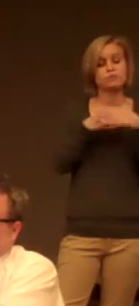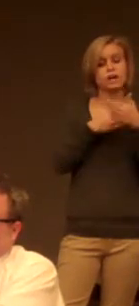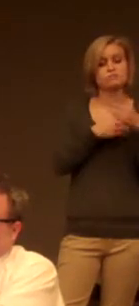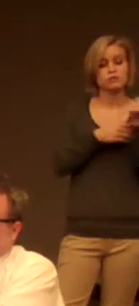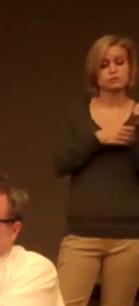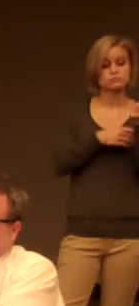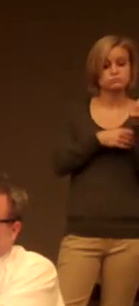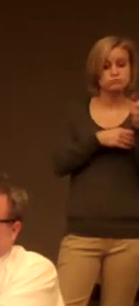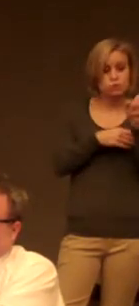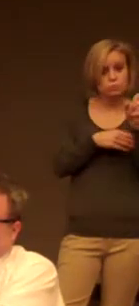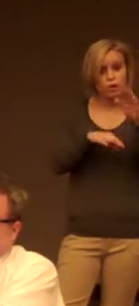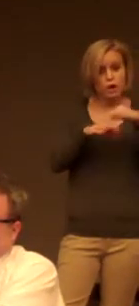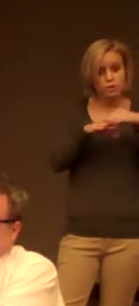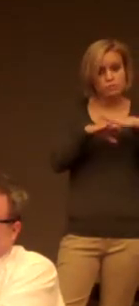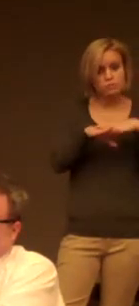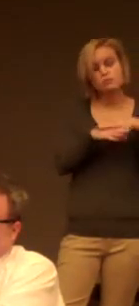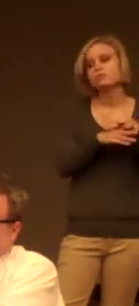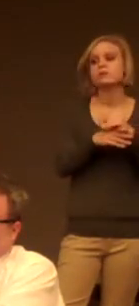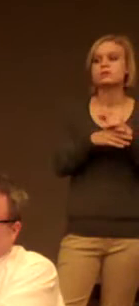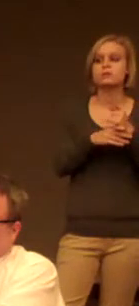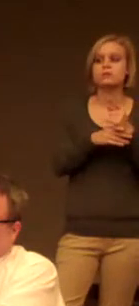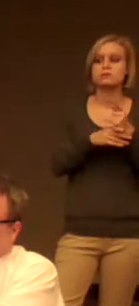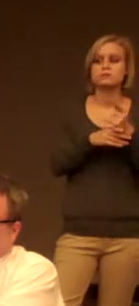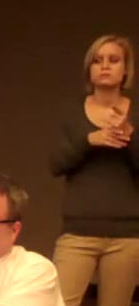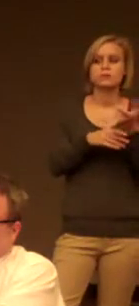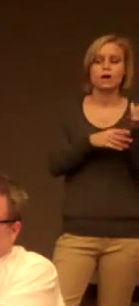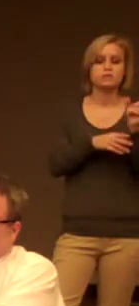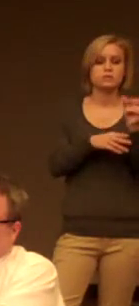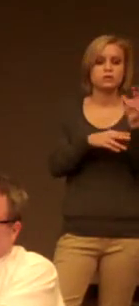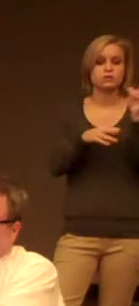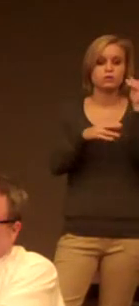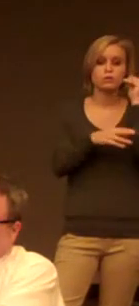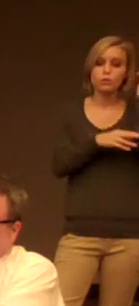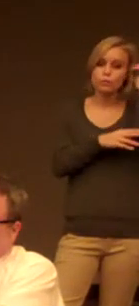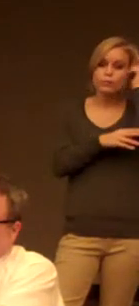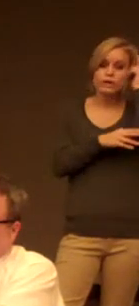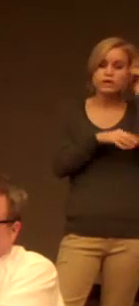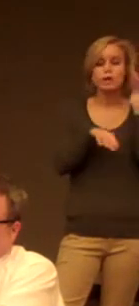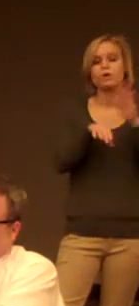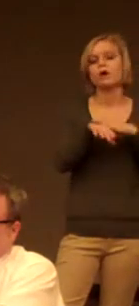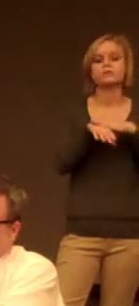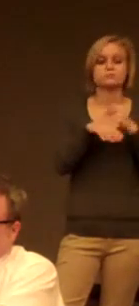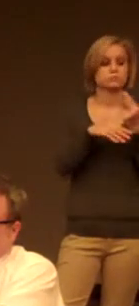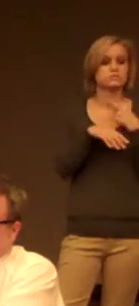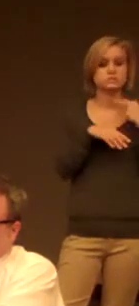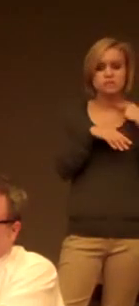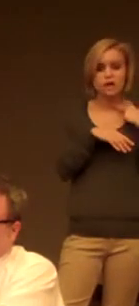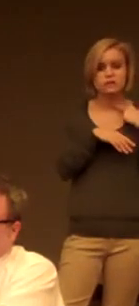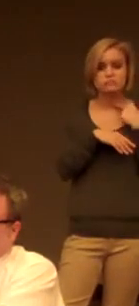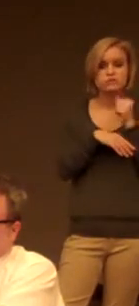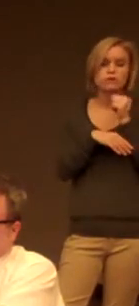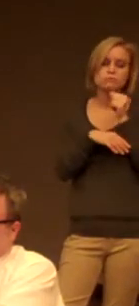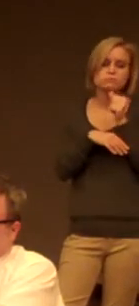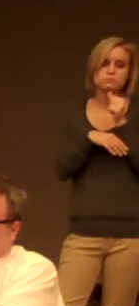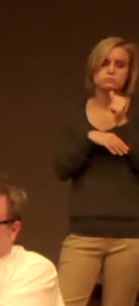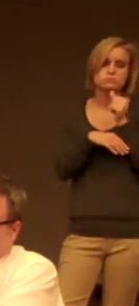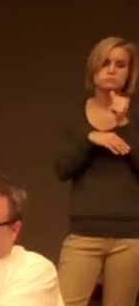on, I decided to turn the radio because we were stopped. Well, I wasn't quite